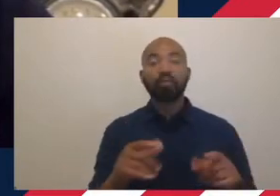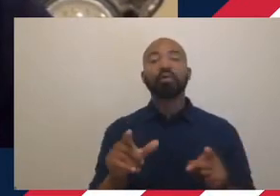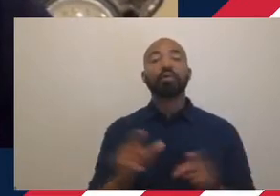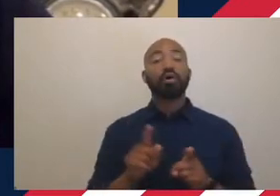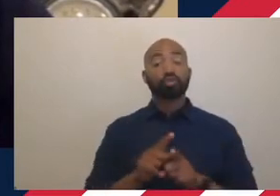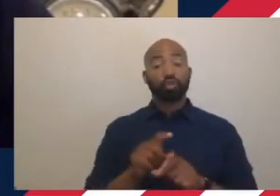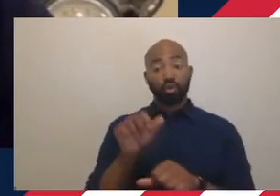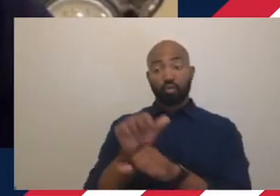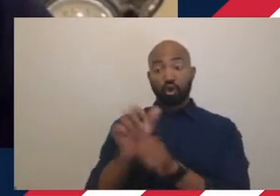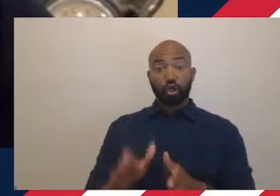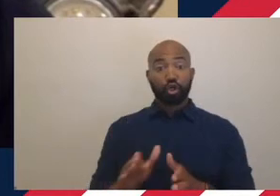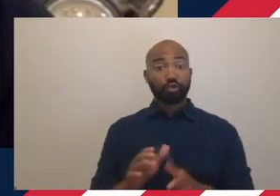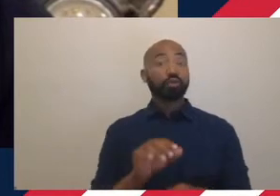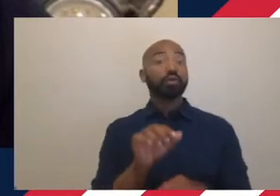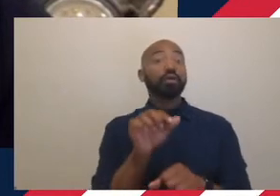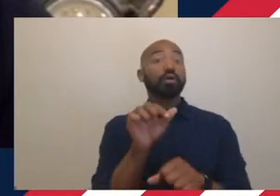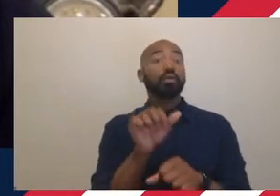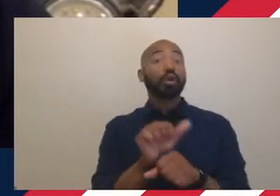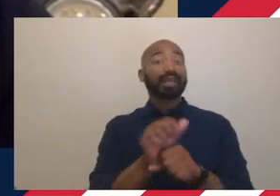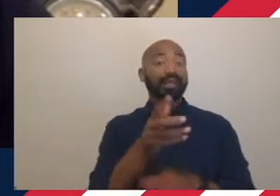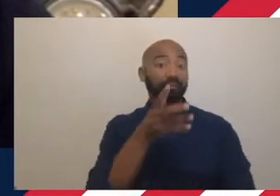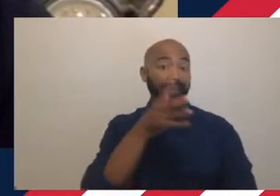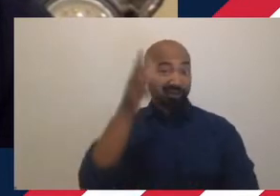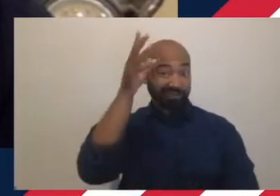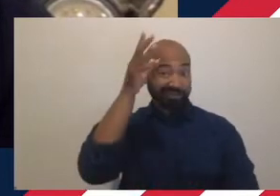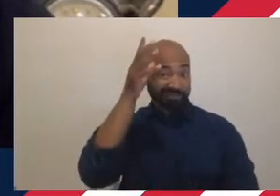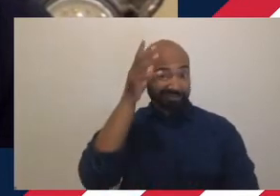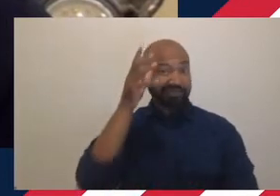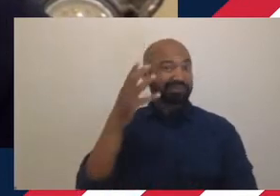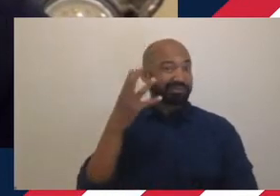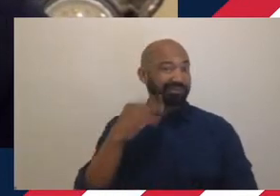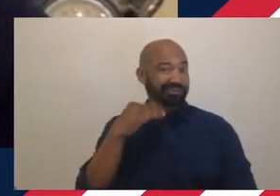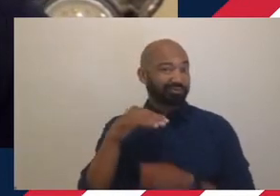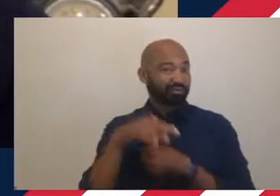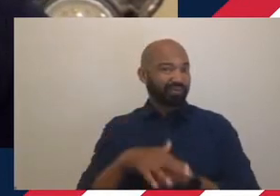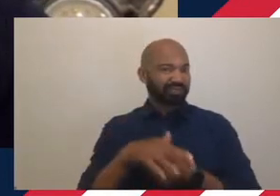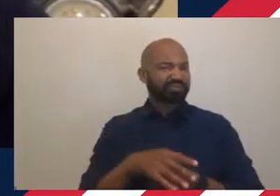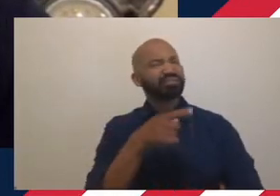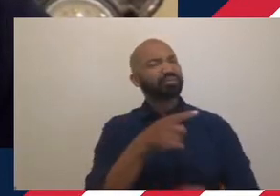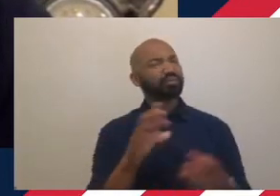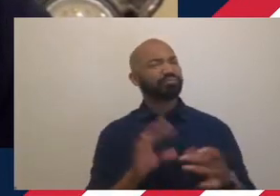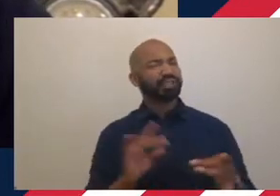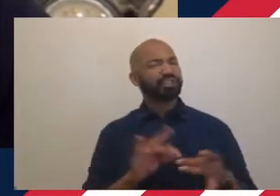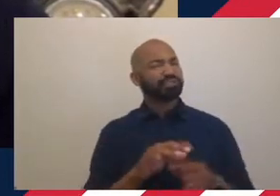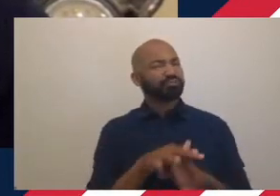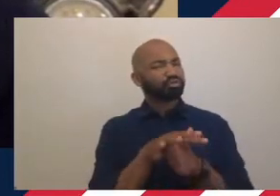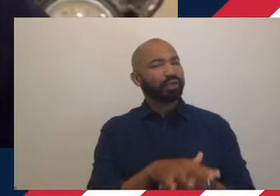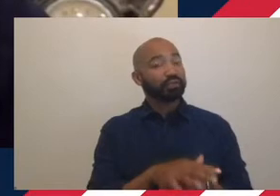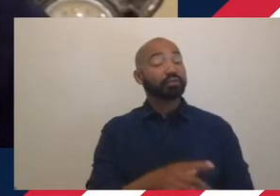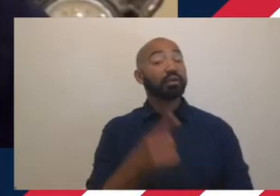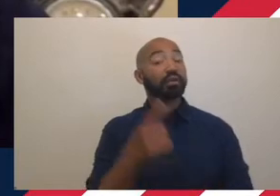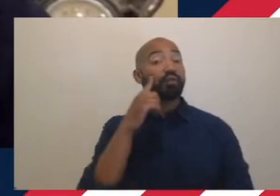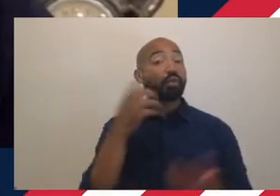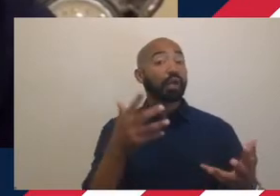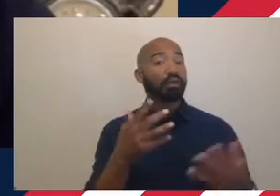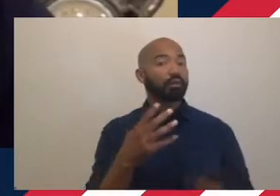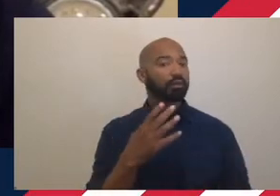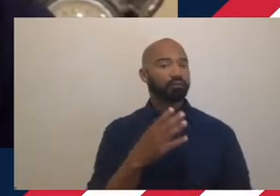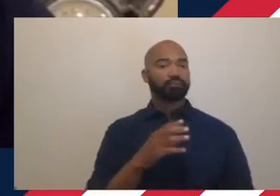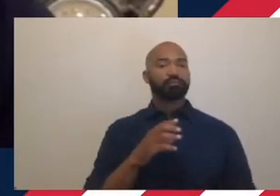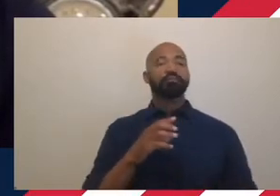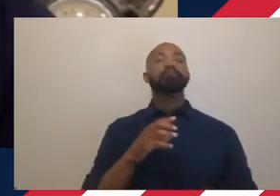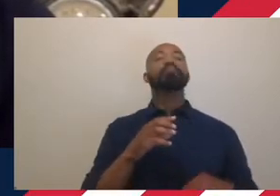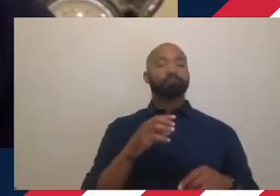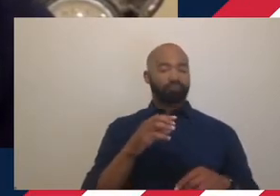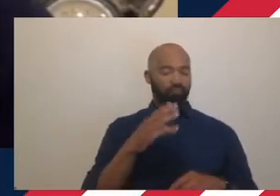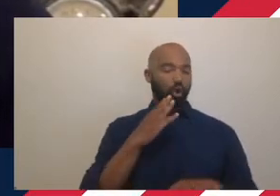working parents are toiling under? Can you speak a little bit about the stress that homeschooling is having on